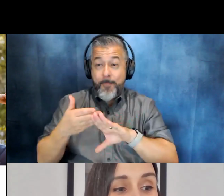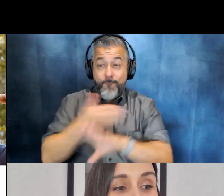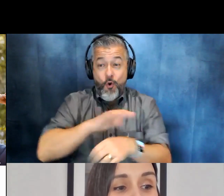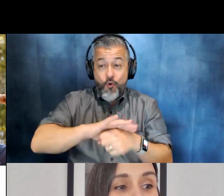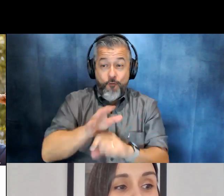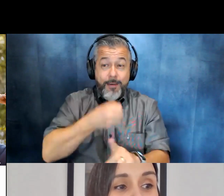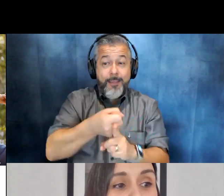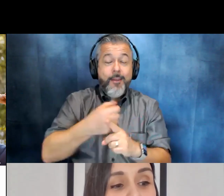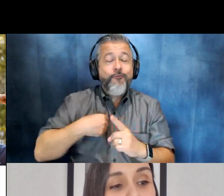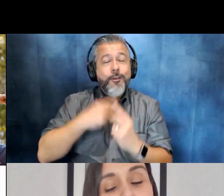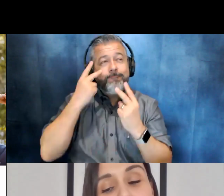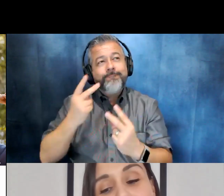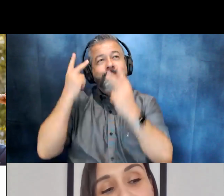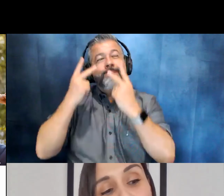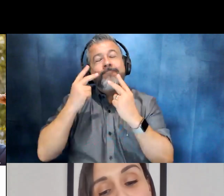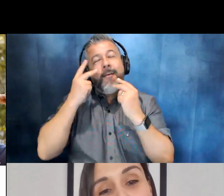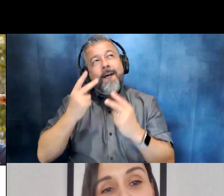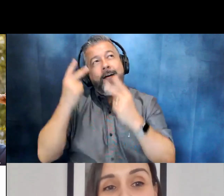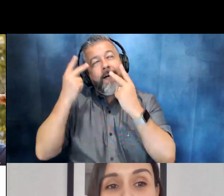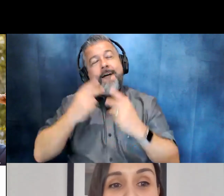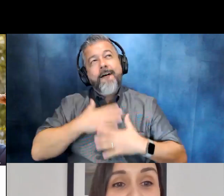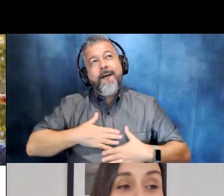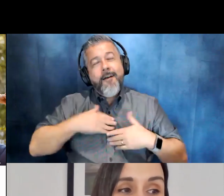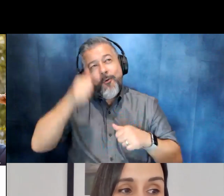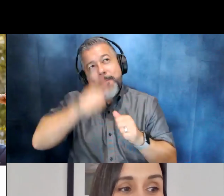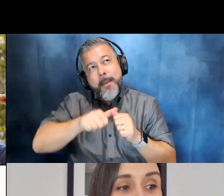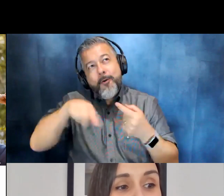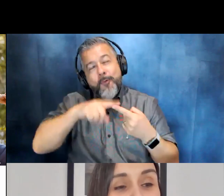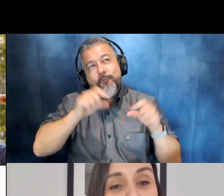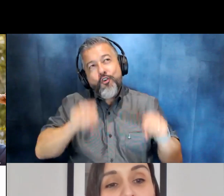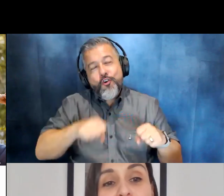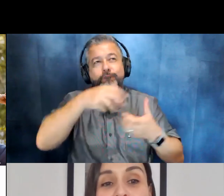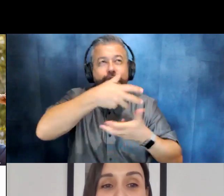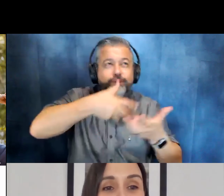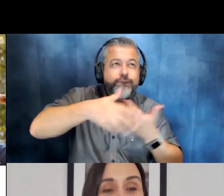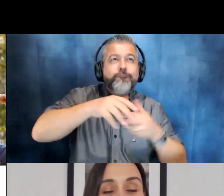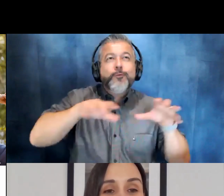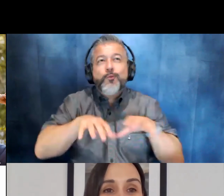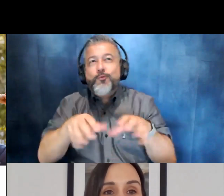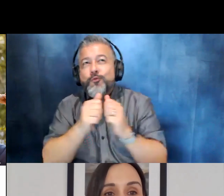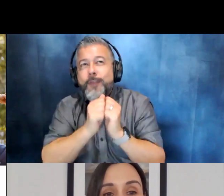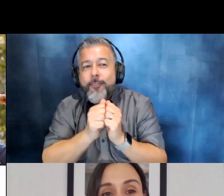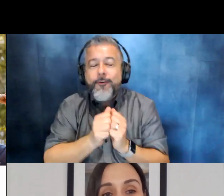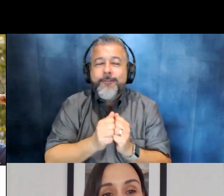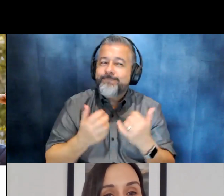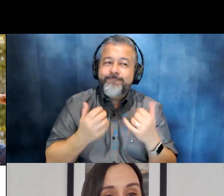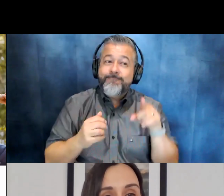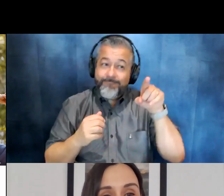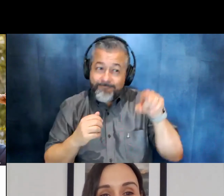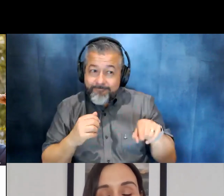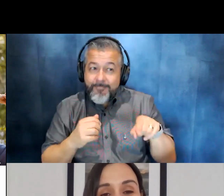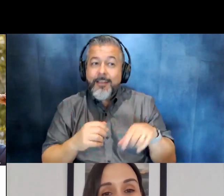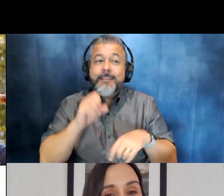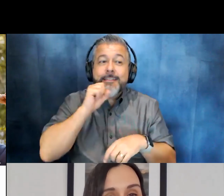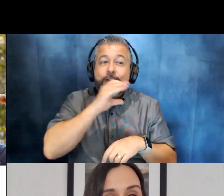We enjoyed the support of senior centers, our communities, activities such as